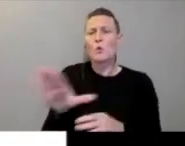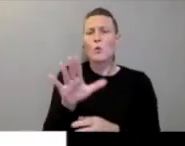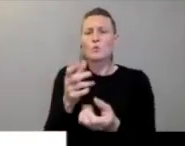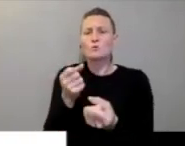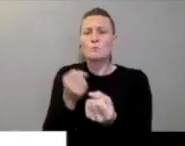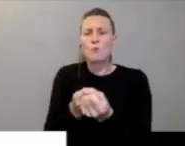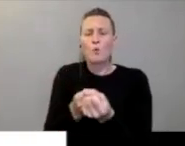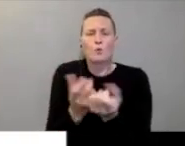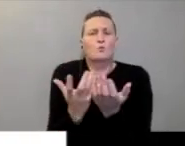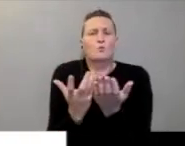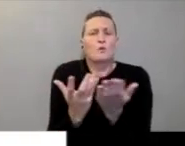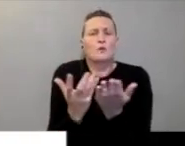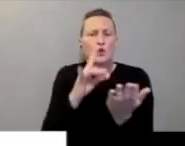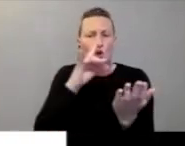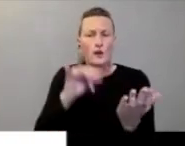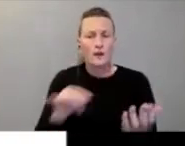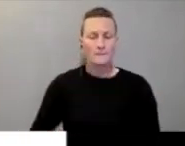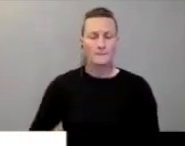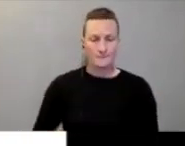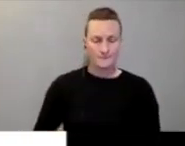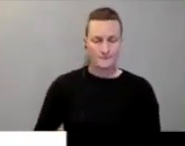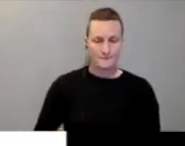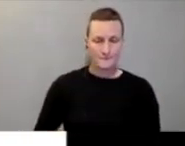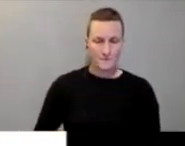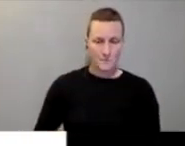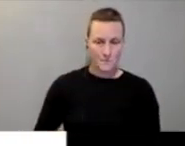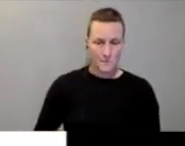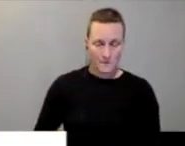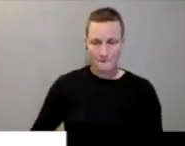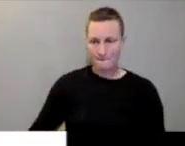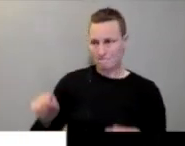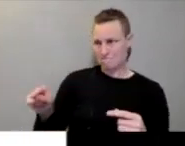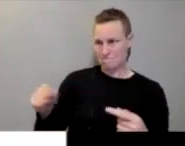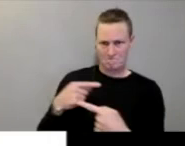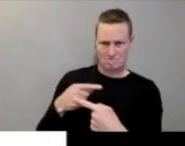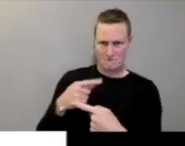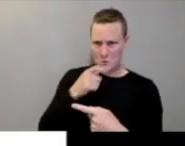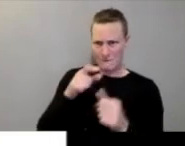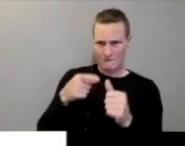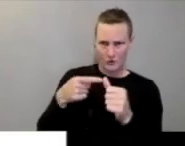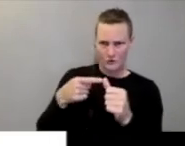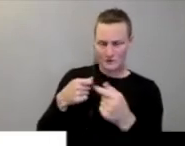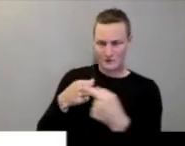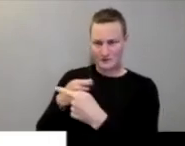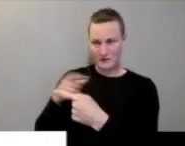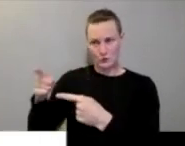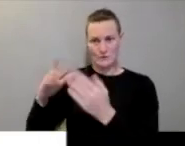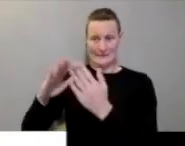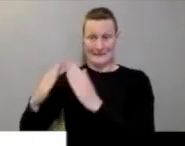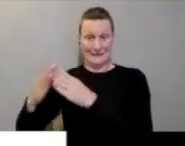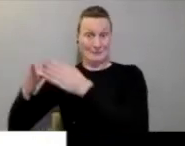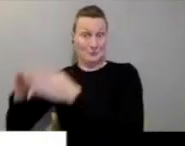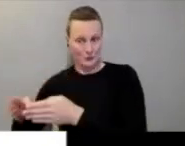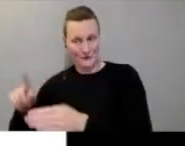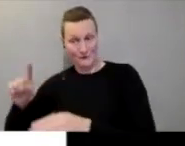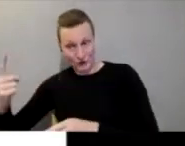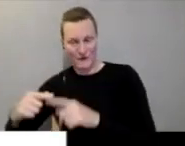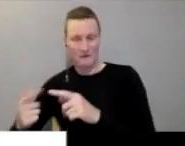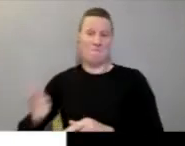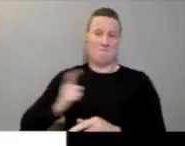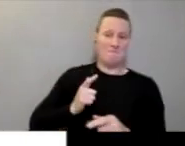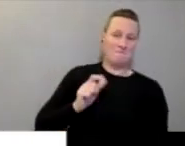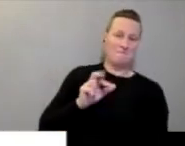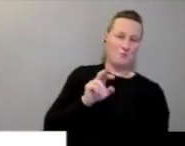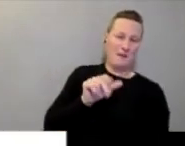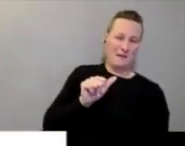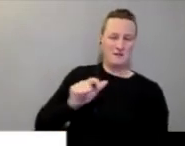Rebecca, do you want me to take that one? Yeah, I have something about you. I want you. You're more officially city, so go for it.